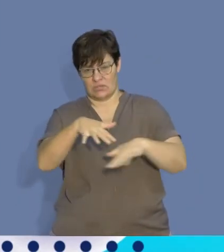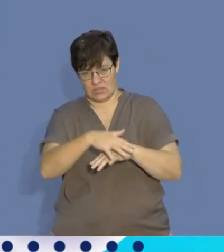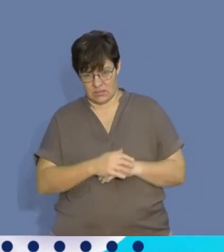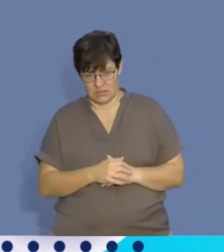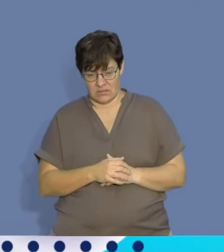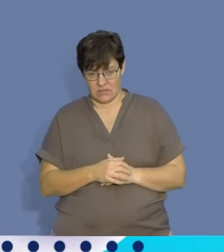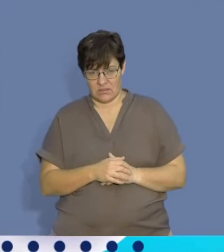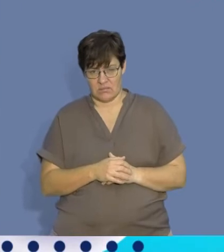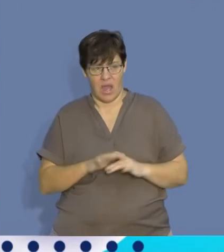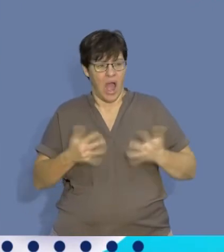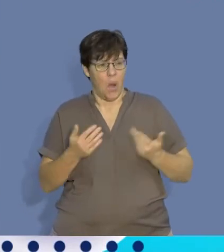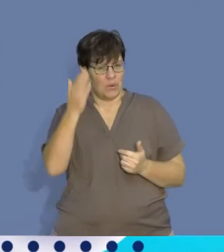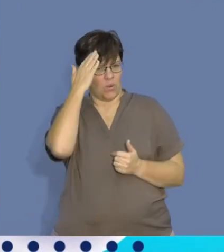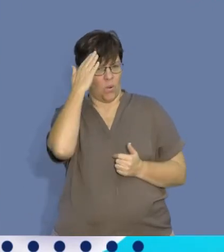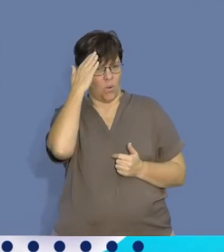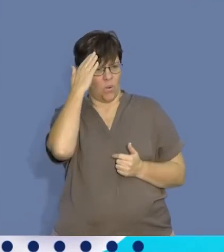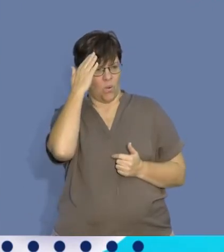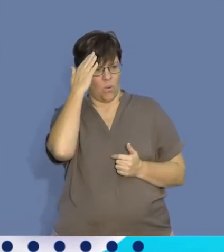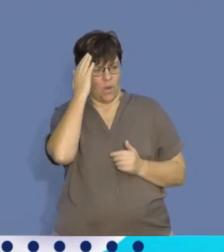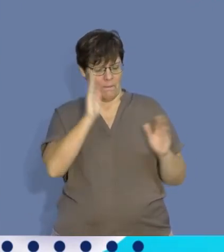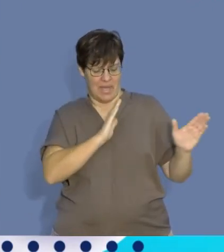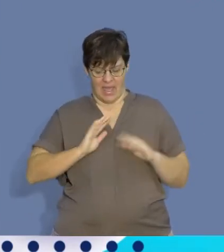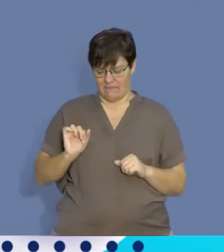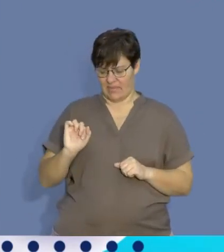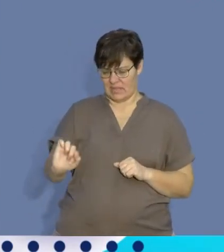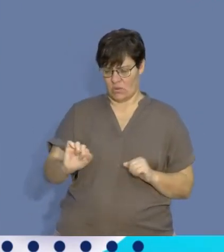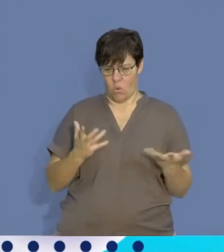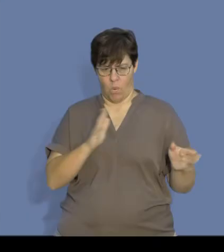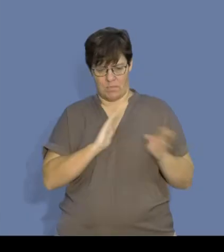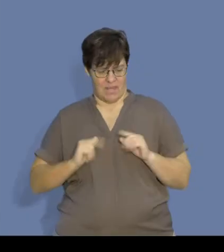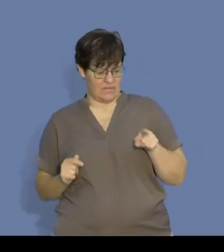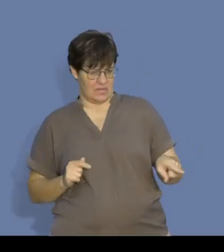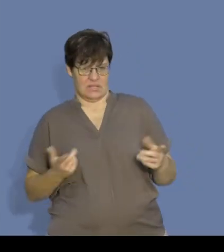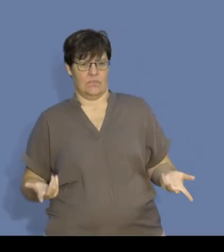know that it's behaving like a particle? Because